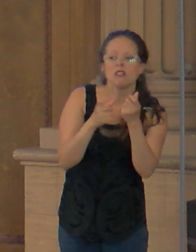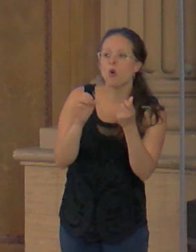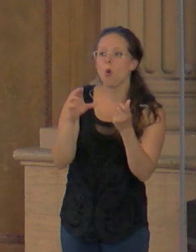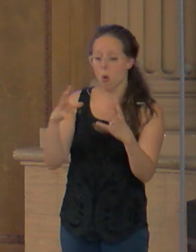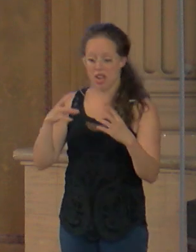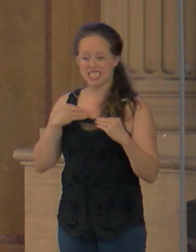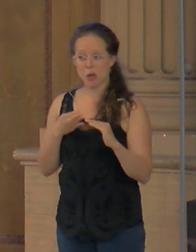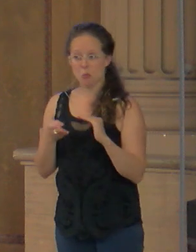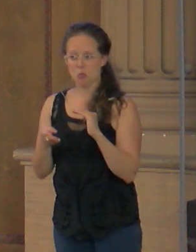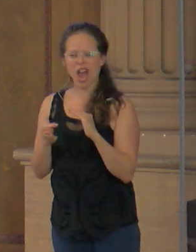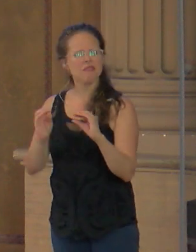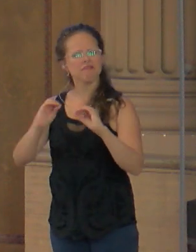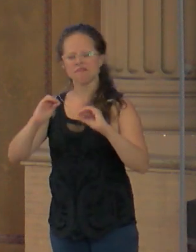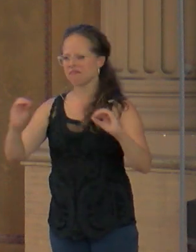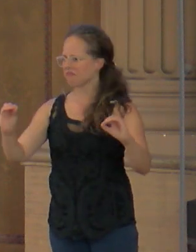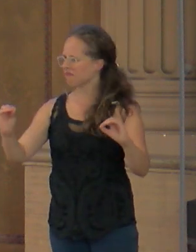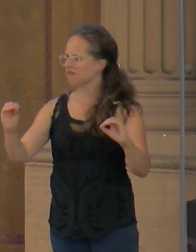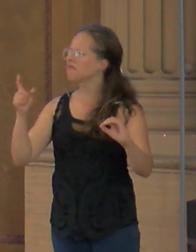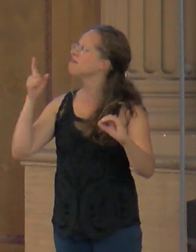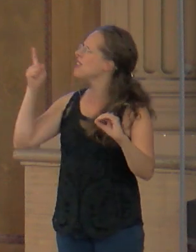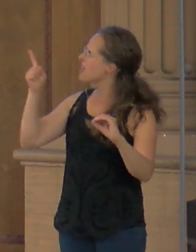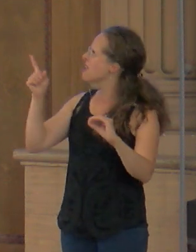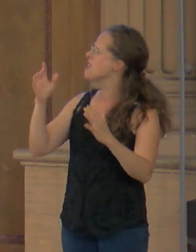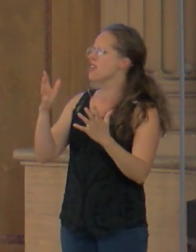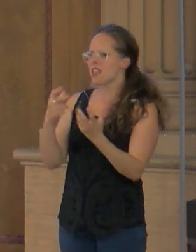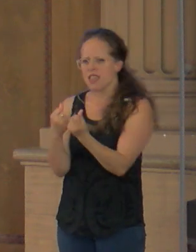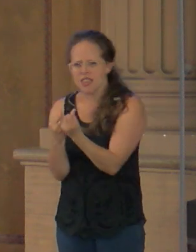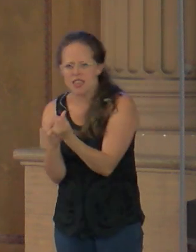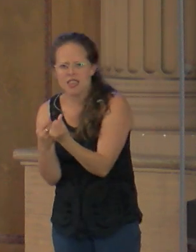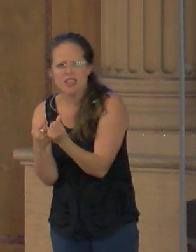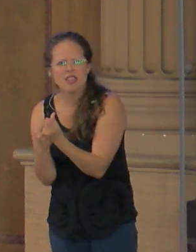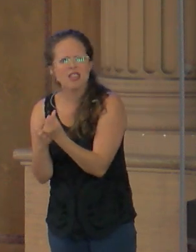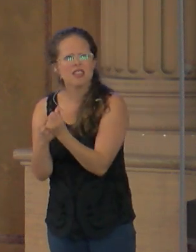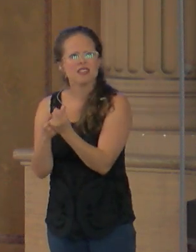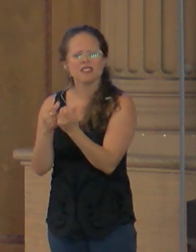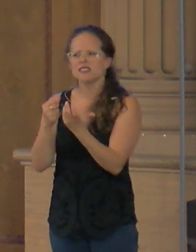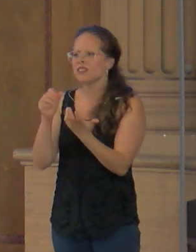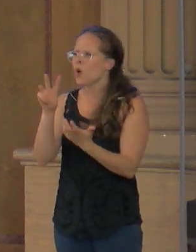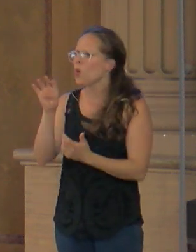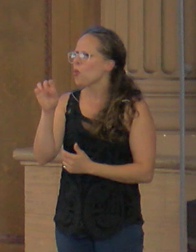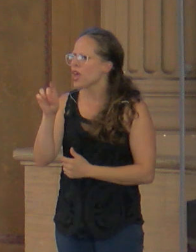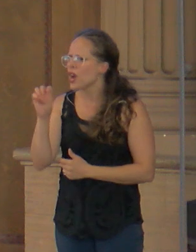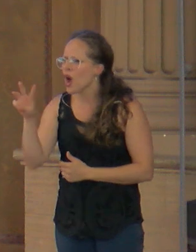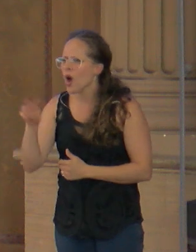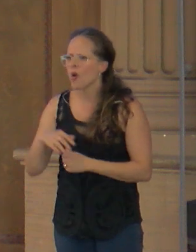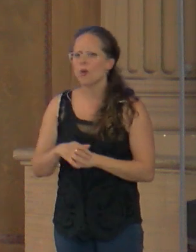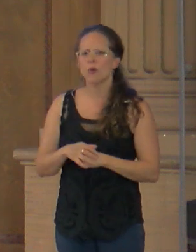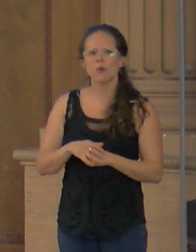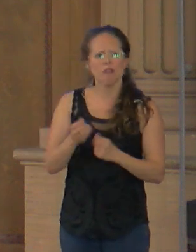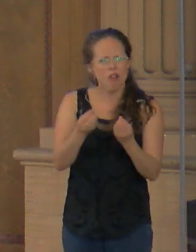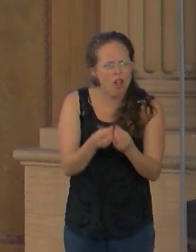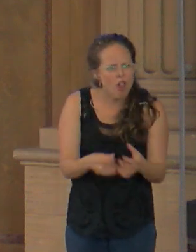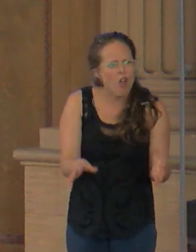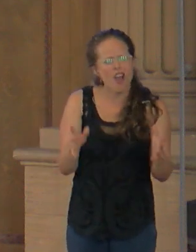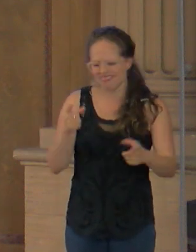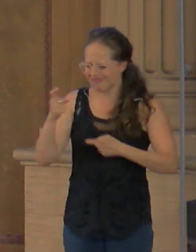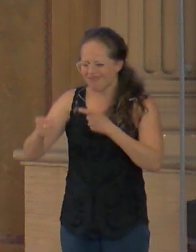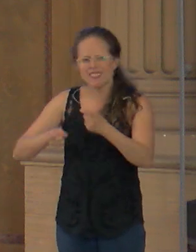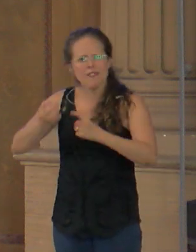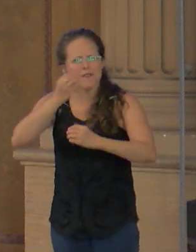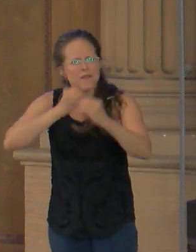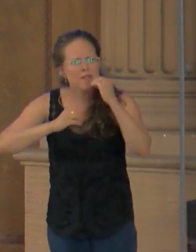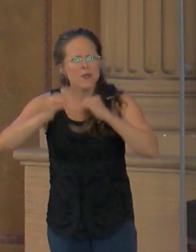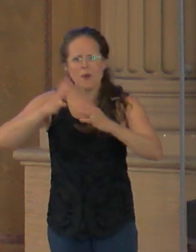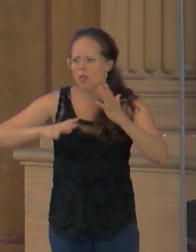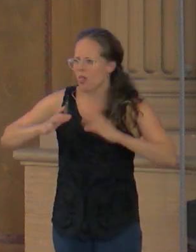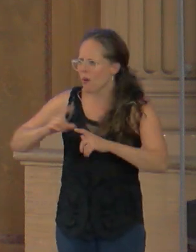He executes justice for the fatherless and the widow and loves the sojourner, giving him food and clothing." And then as people who are made